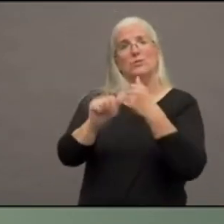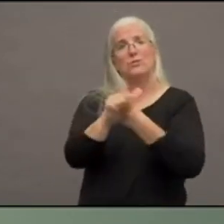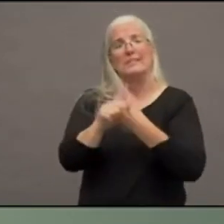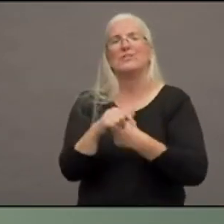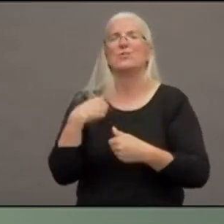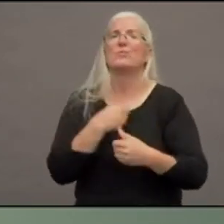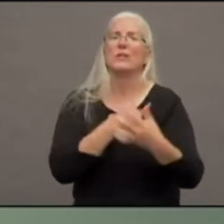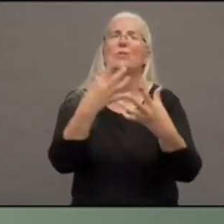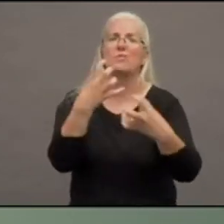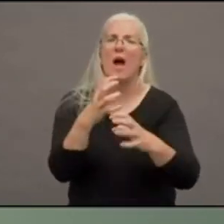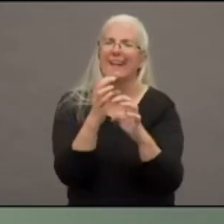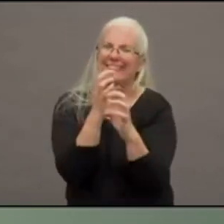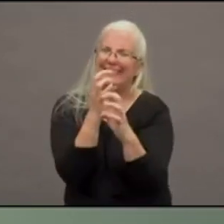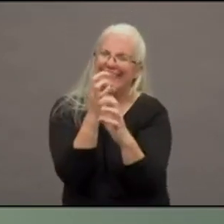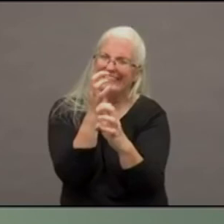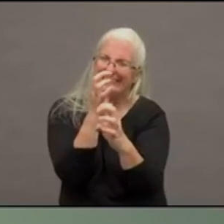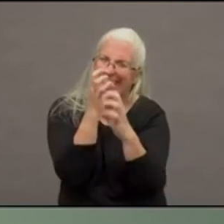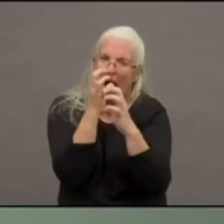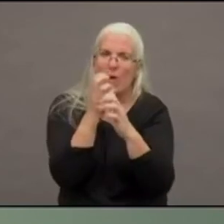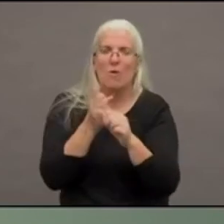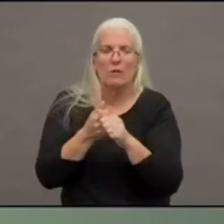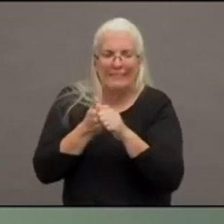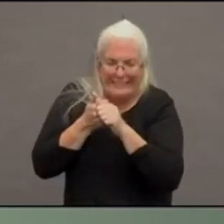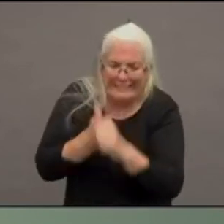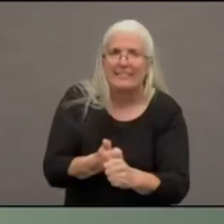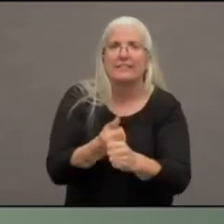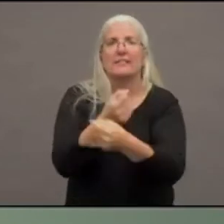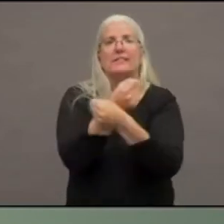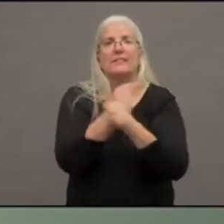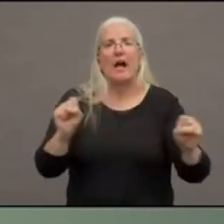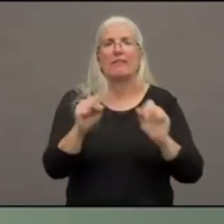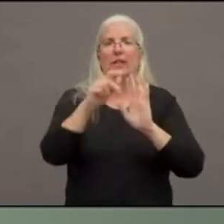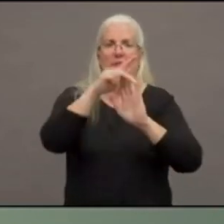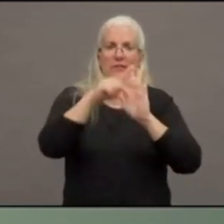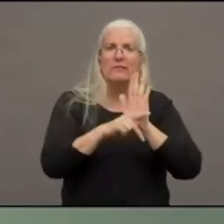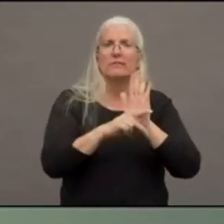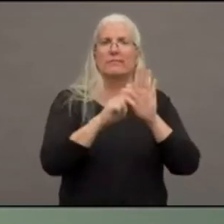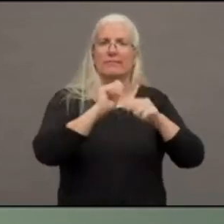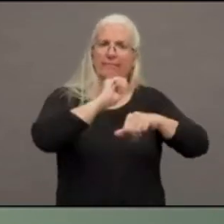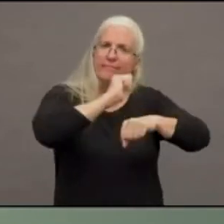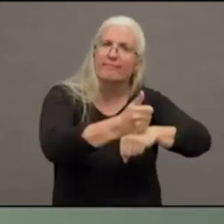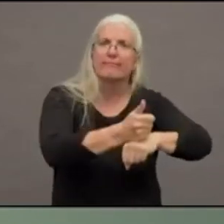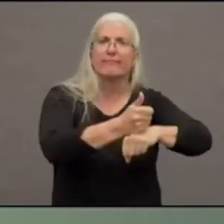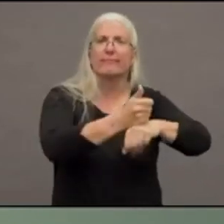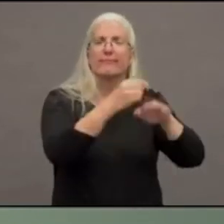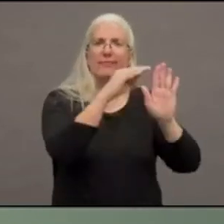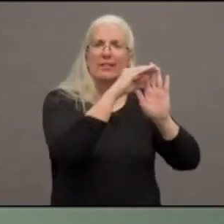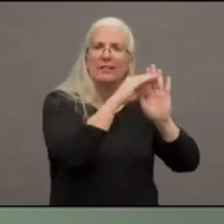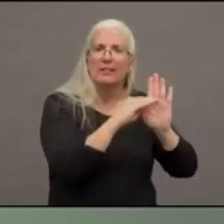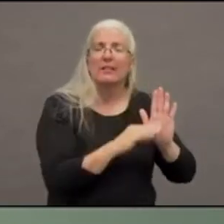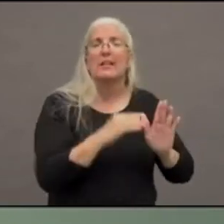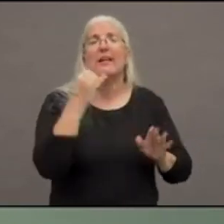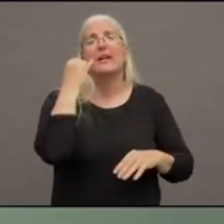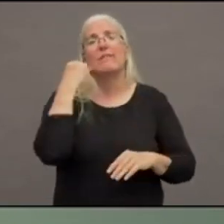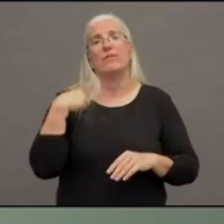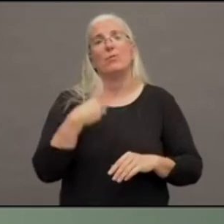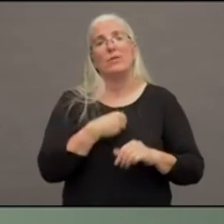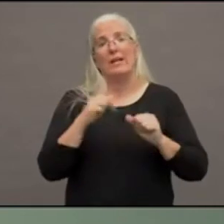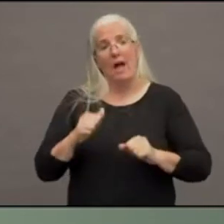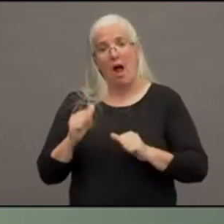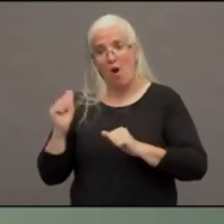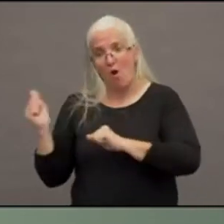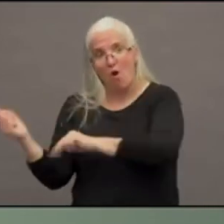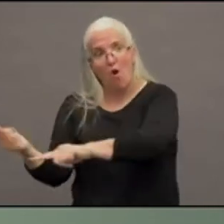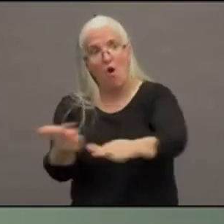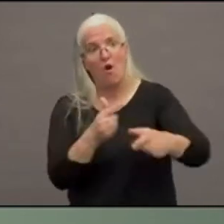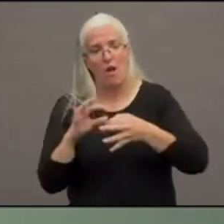significant safety protocols in place that, if we can collectively implement in